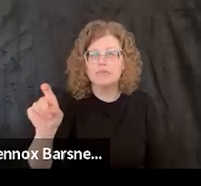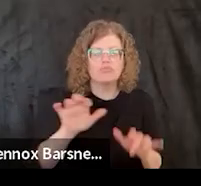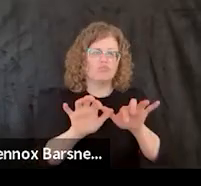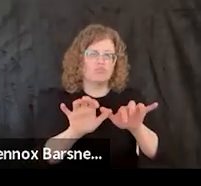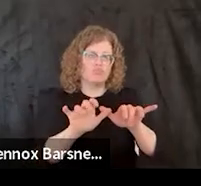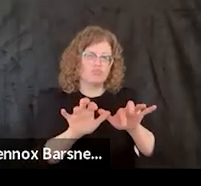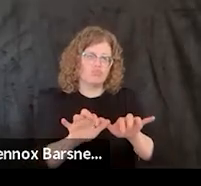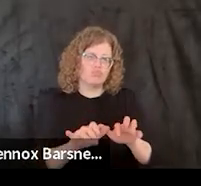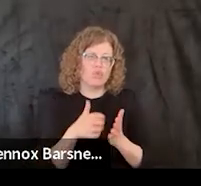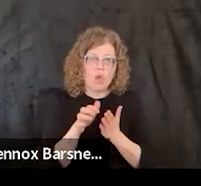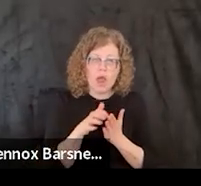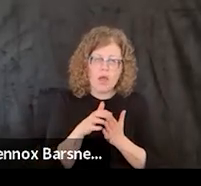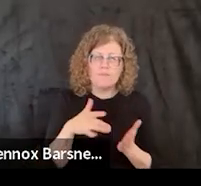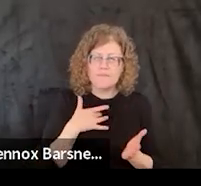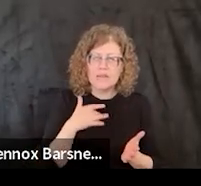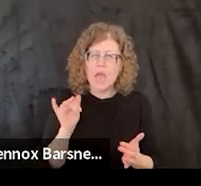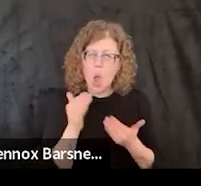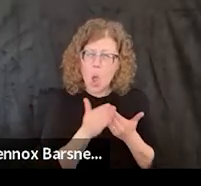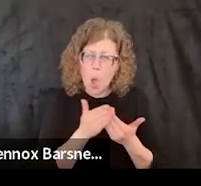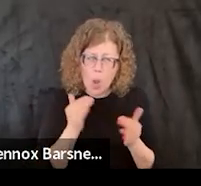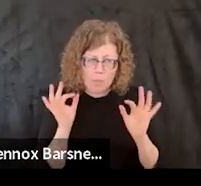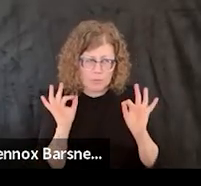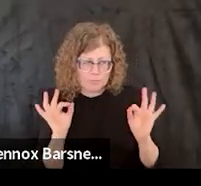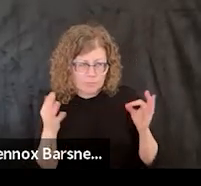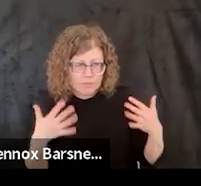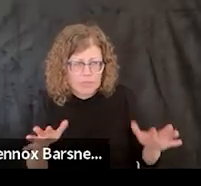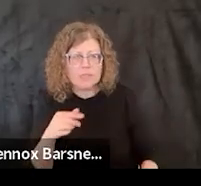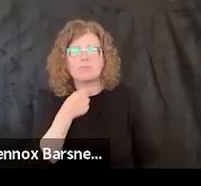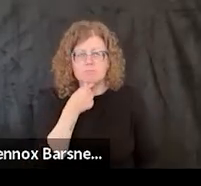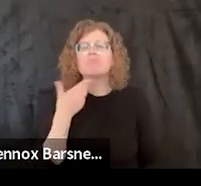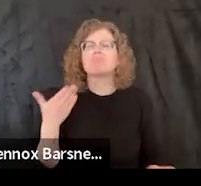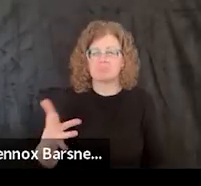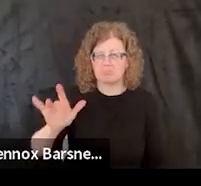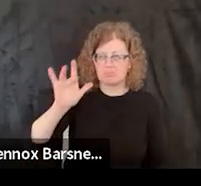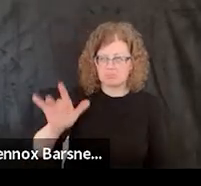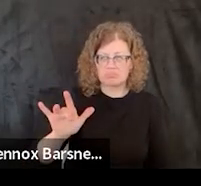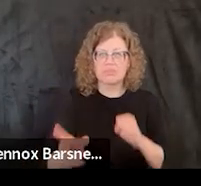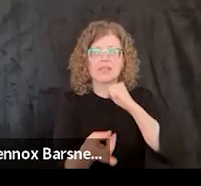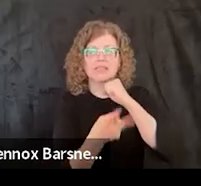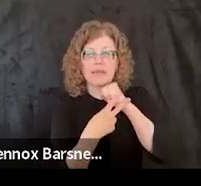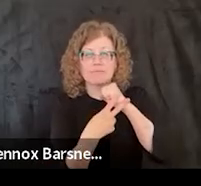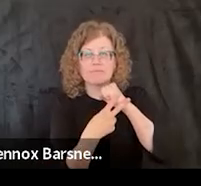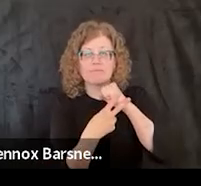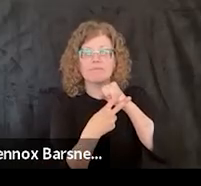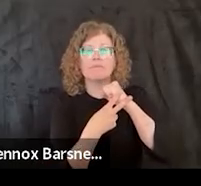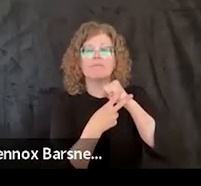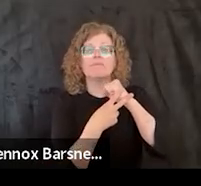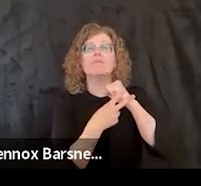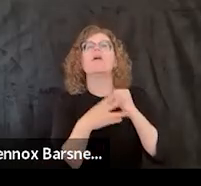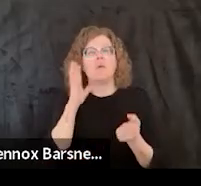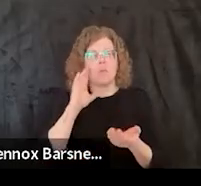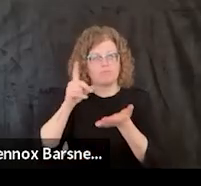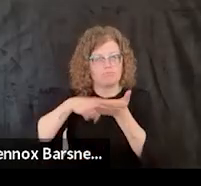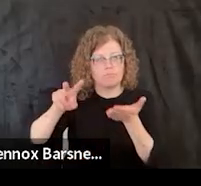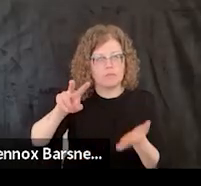be close to completing it, you can hit the Save and Validate button, and the platform will check over your application to make sure you aren't